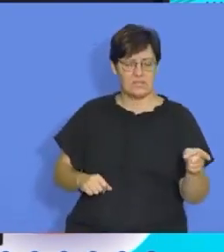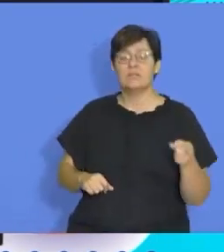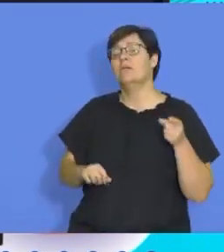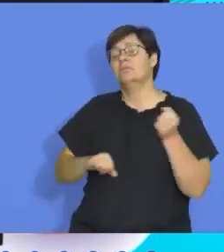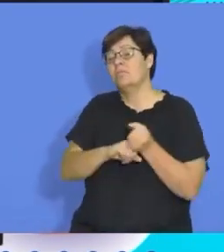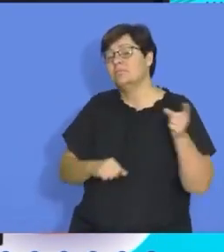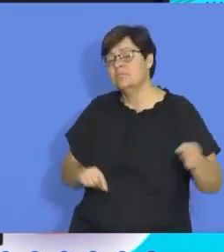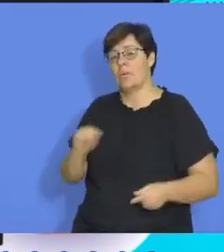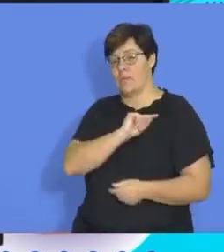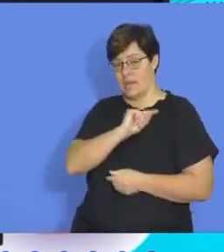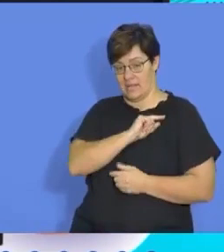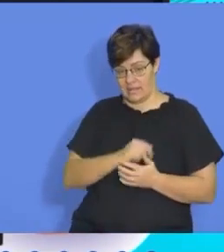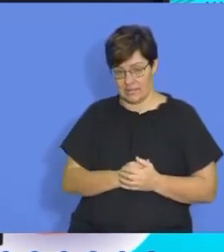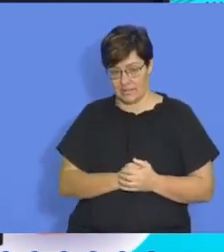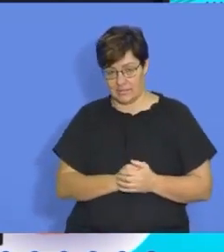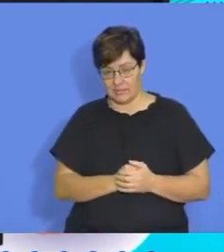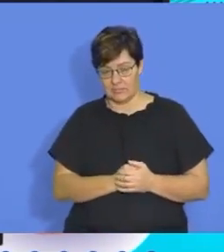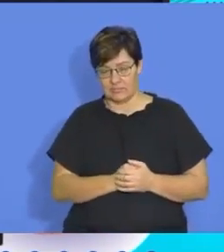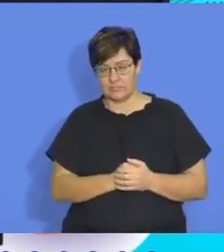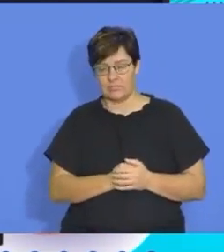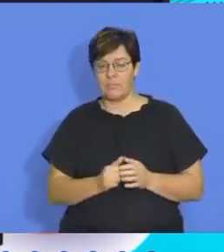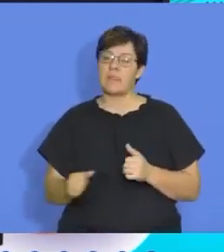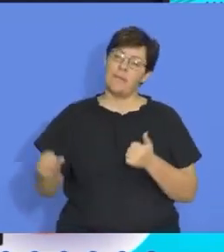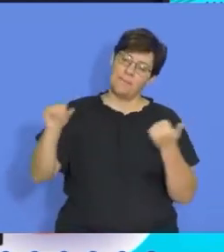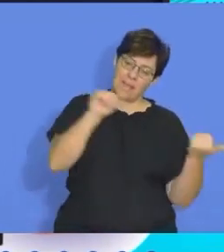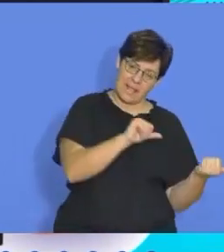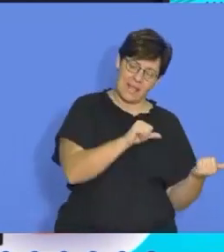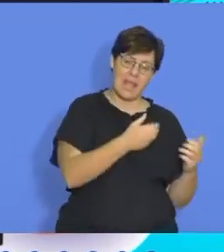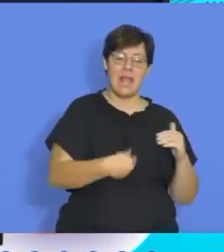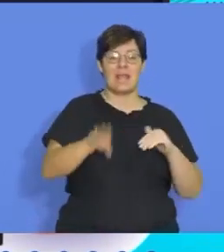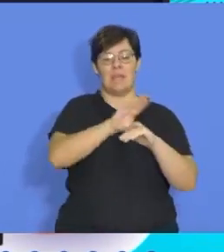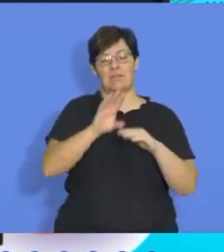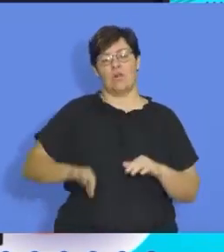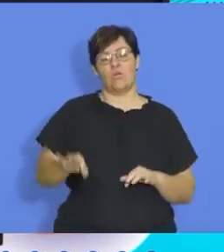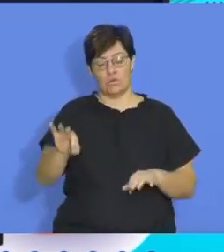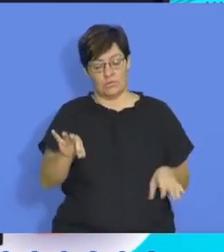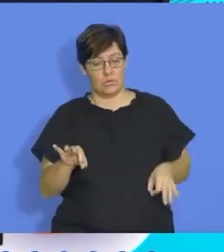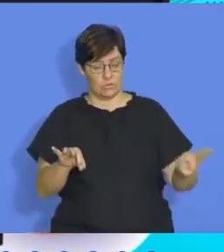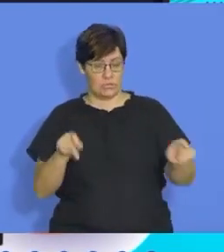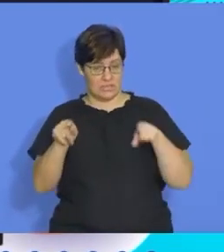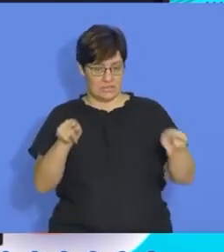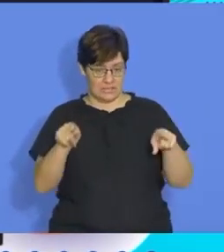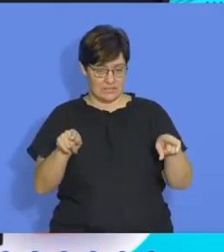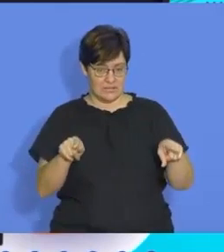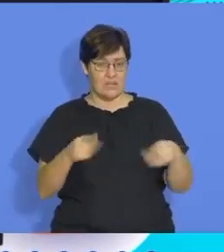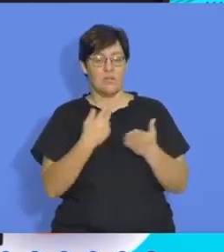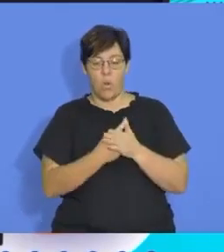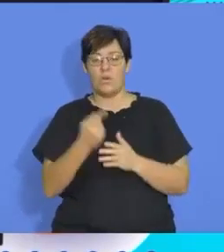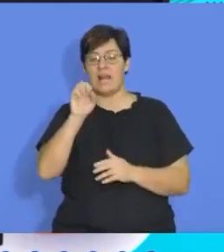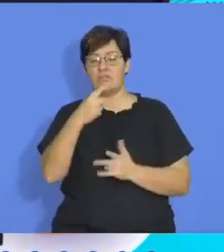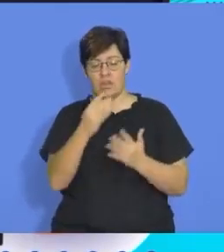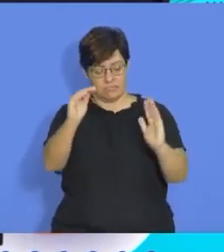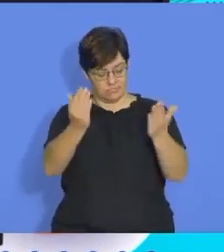are supporting Craig. So let's now go back to their capital contribution, because remember, that's the only